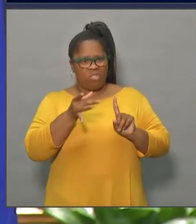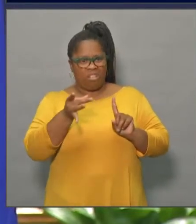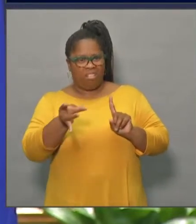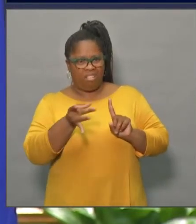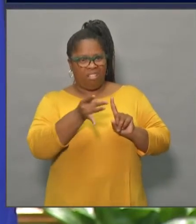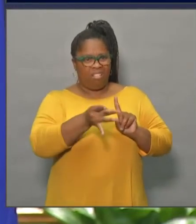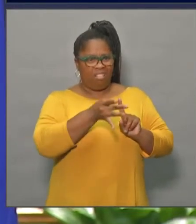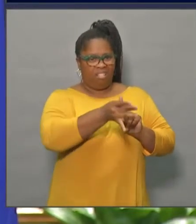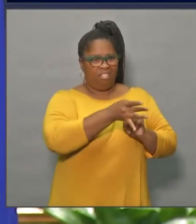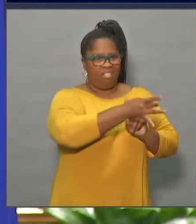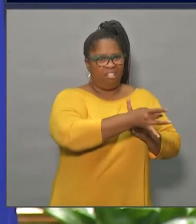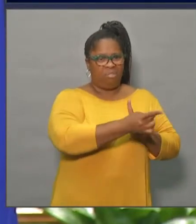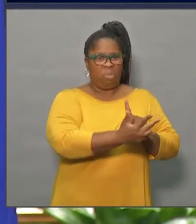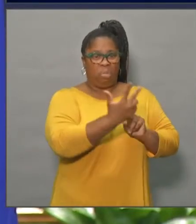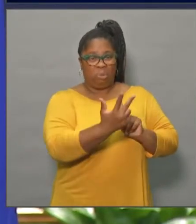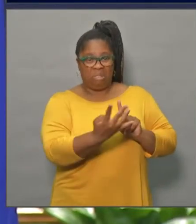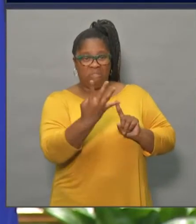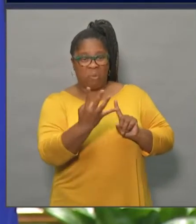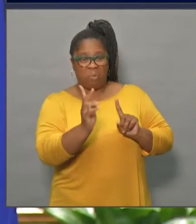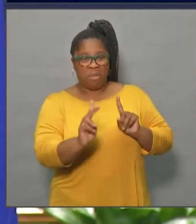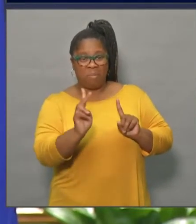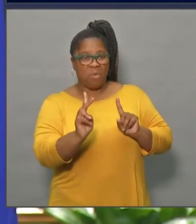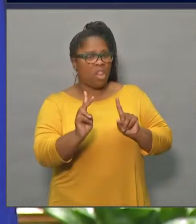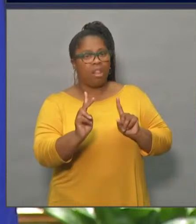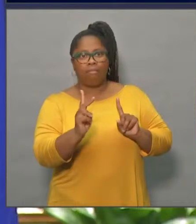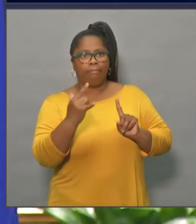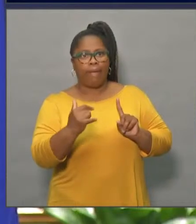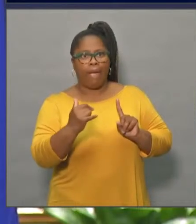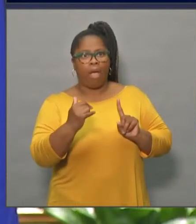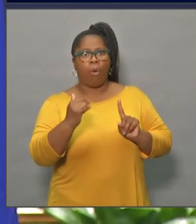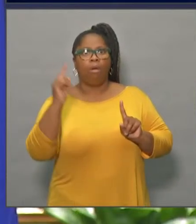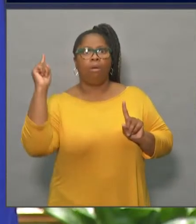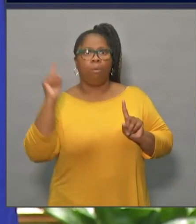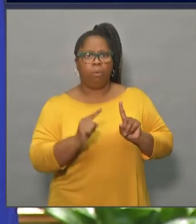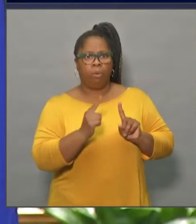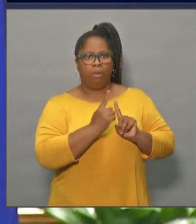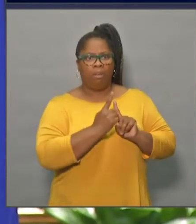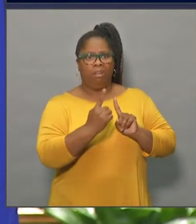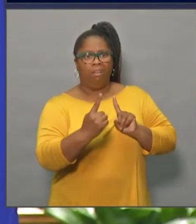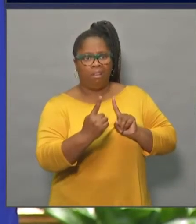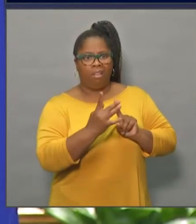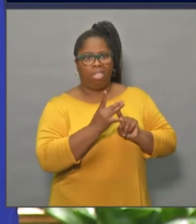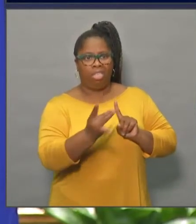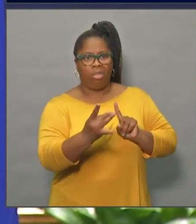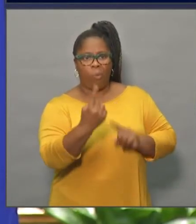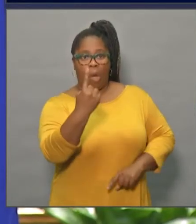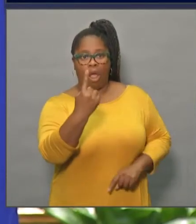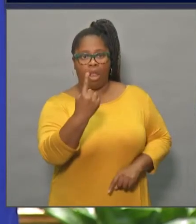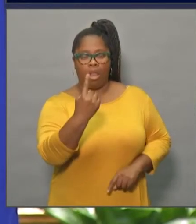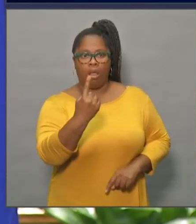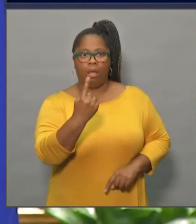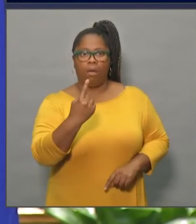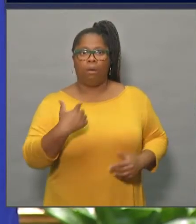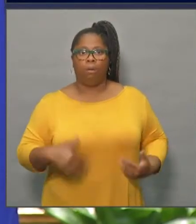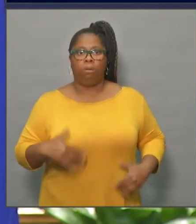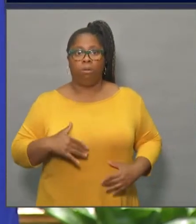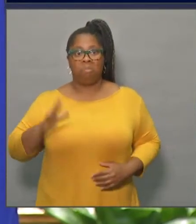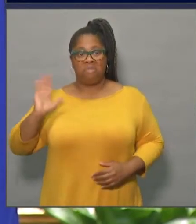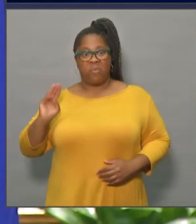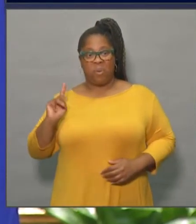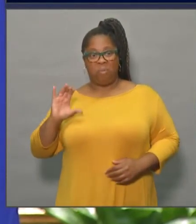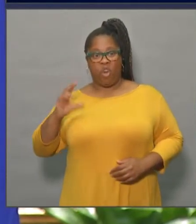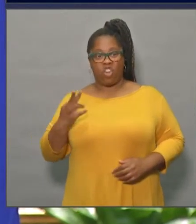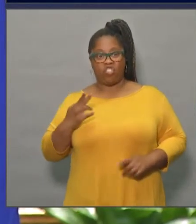down to infecting 1 person for every infected person. And we started our journey at 3 people